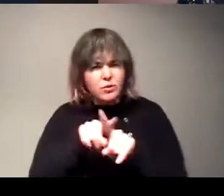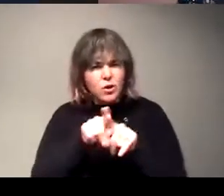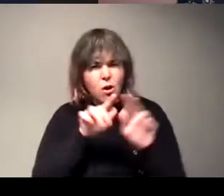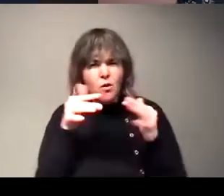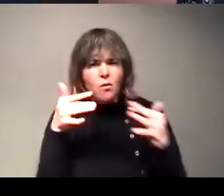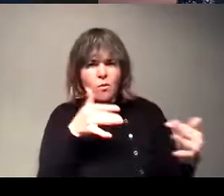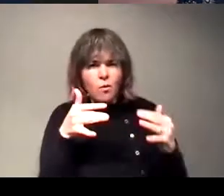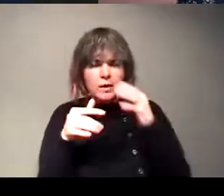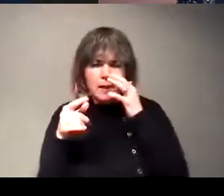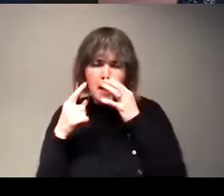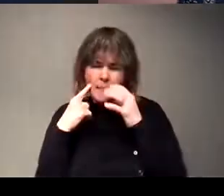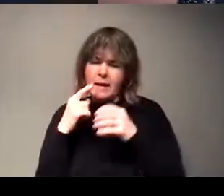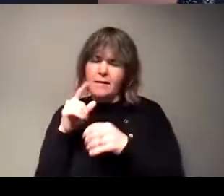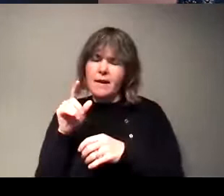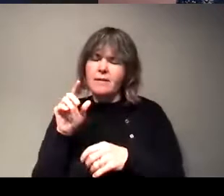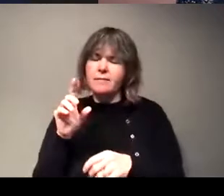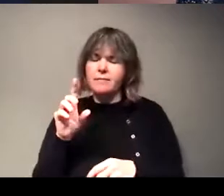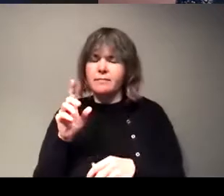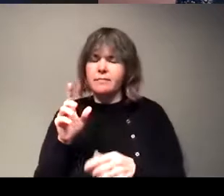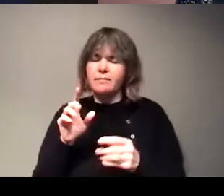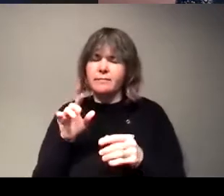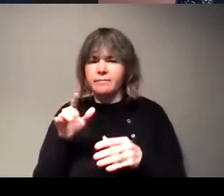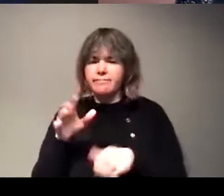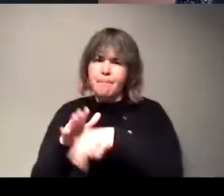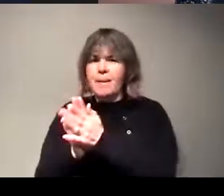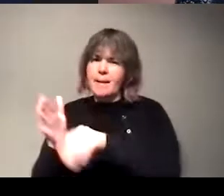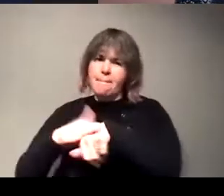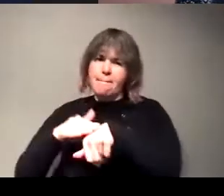we're domesticated, so that might be a better option.